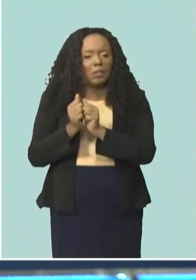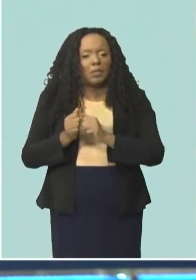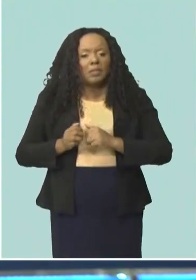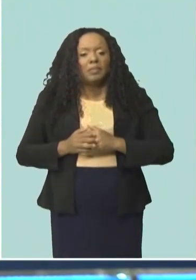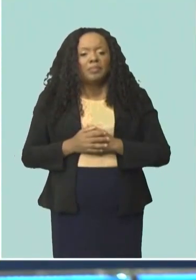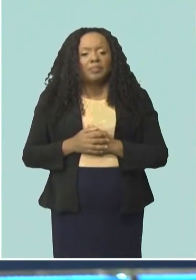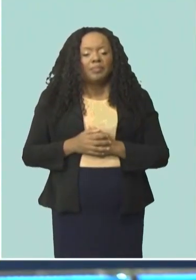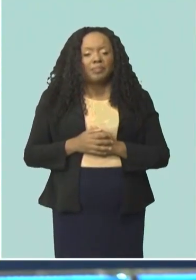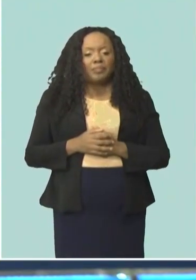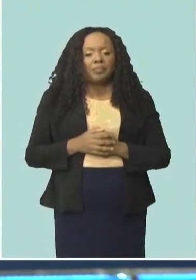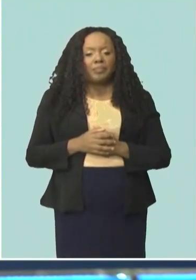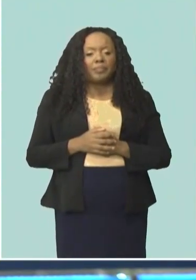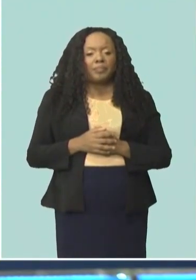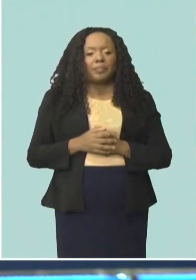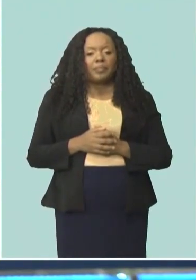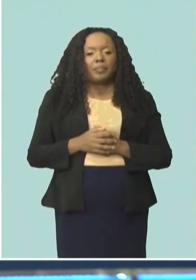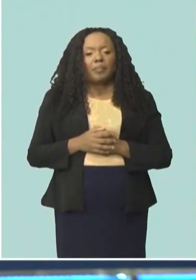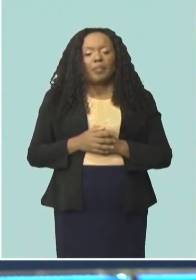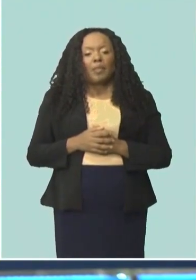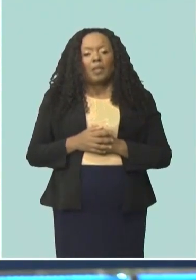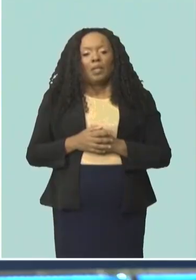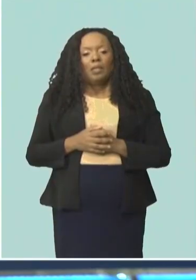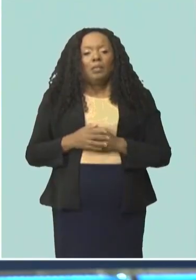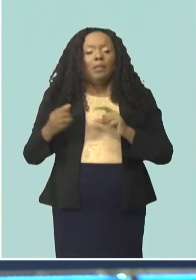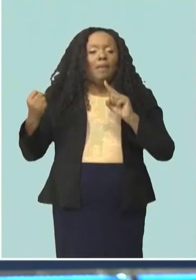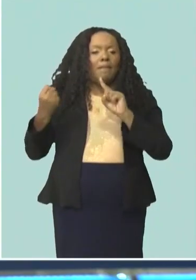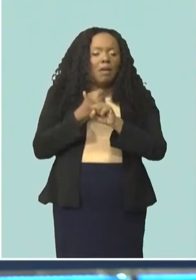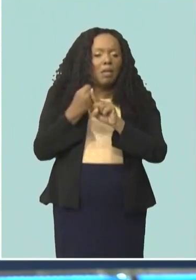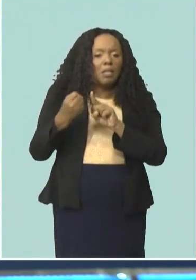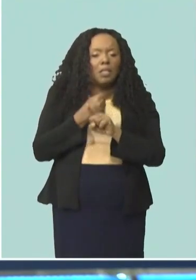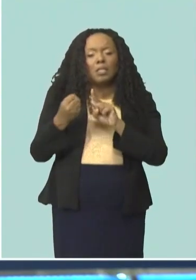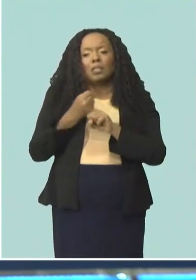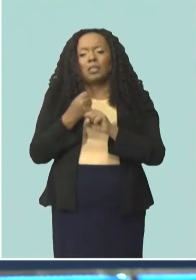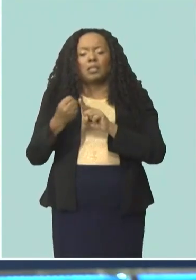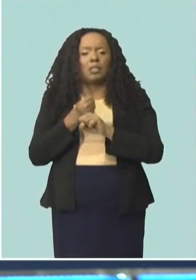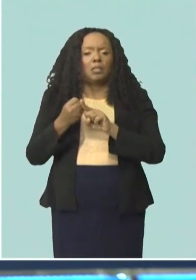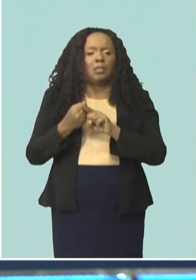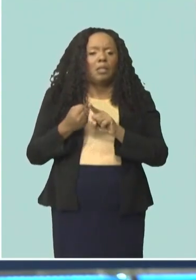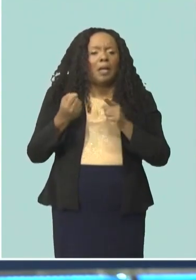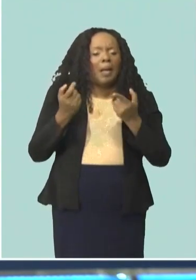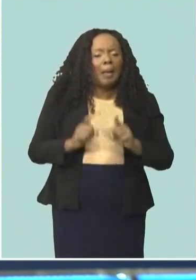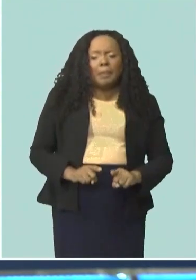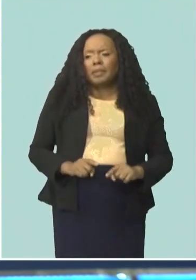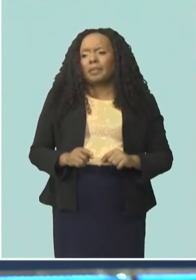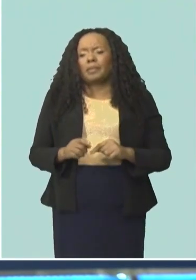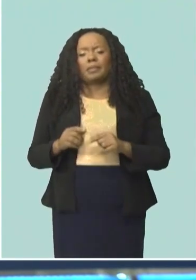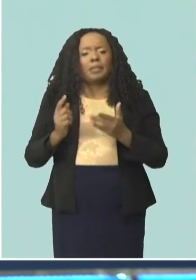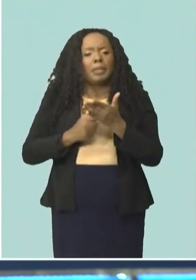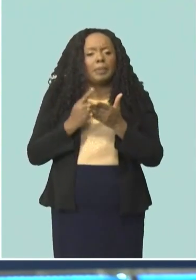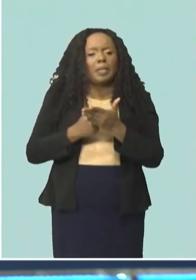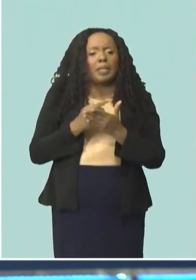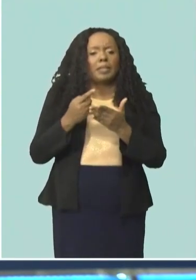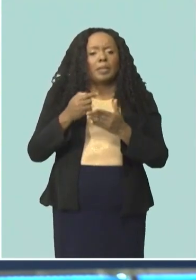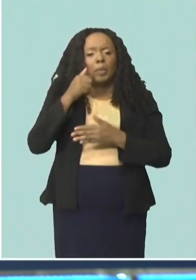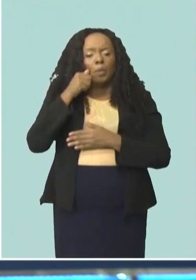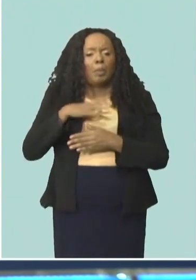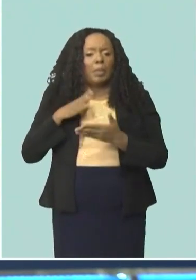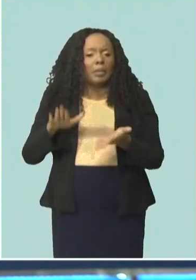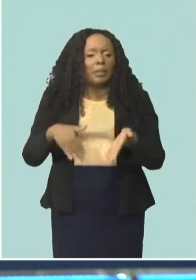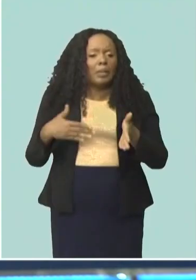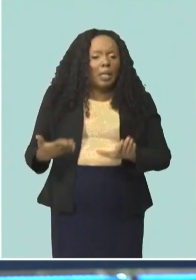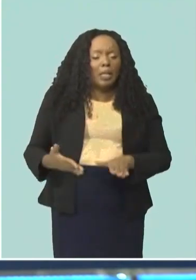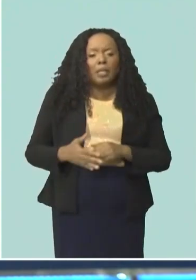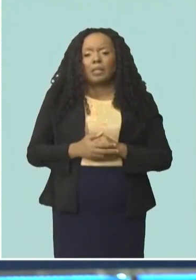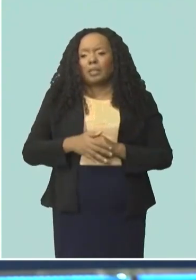Deaths from intimate partner violence are trending downward. That's according to President of the Business and Professional Women's Club of Barbados, Marlene